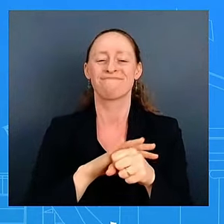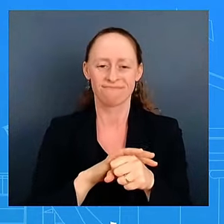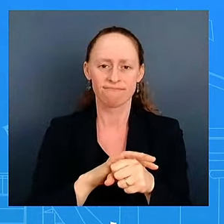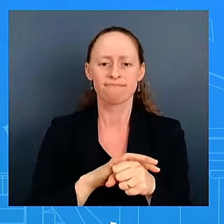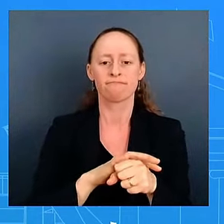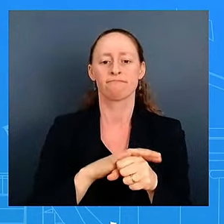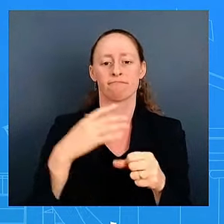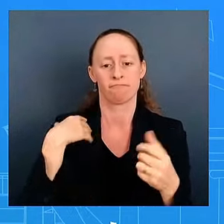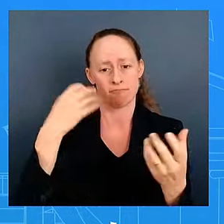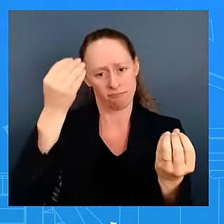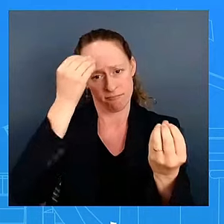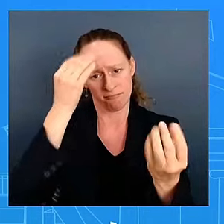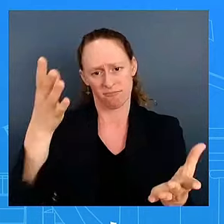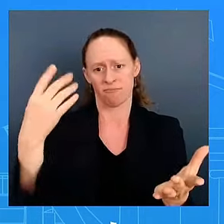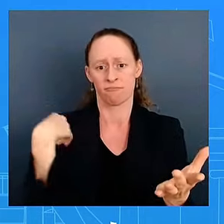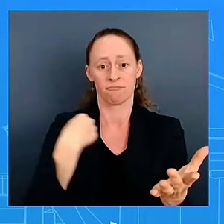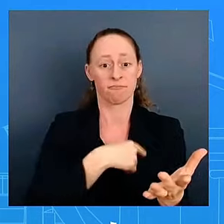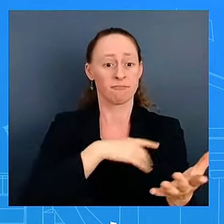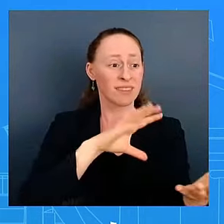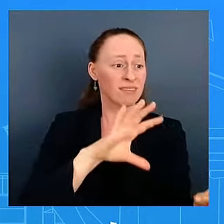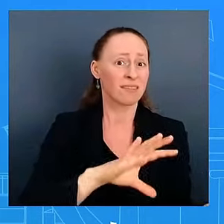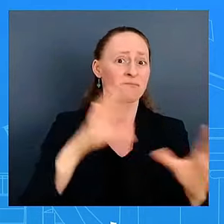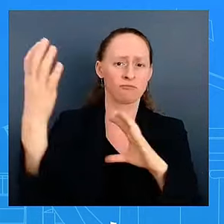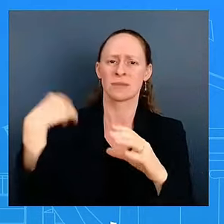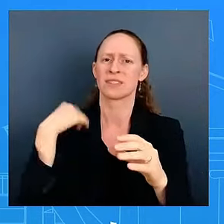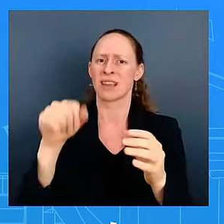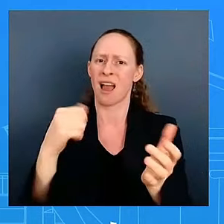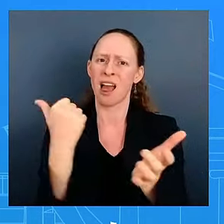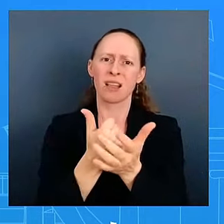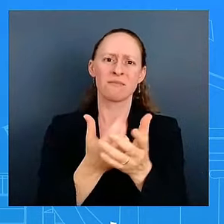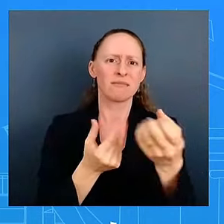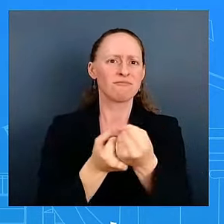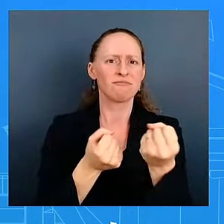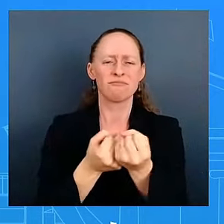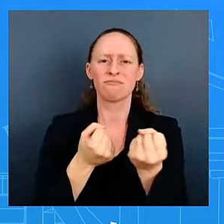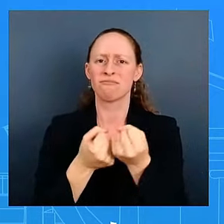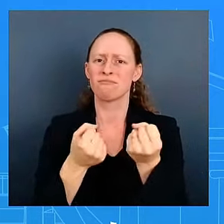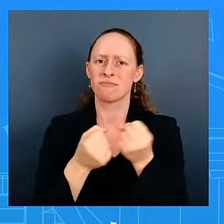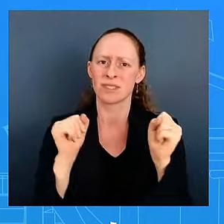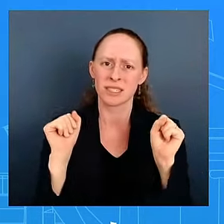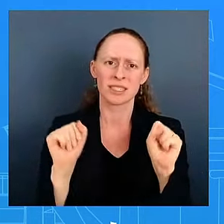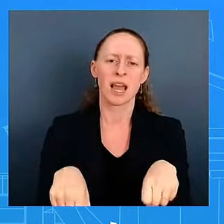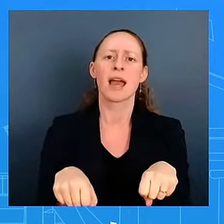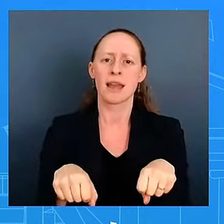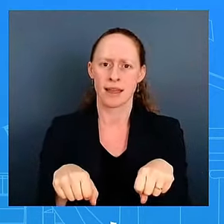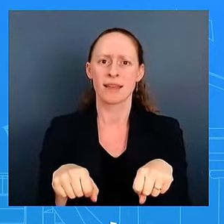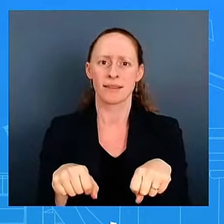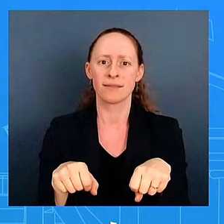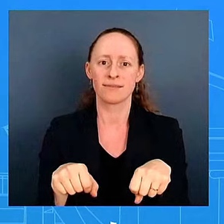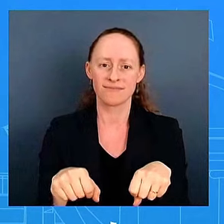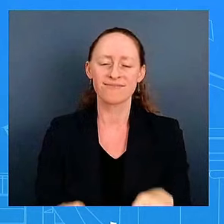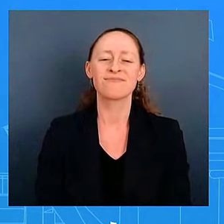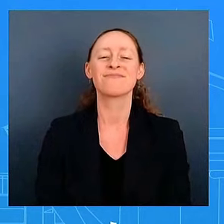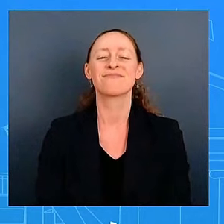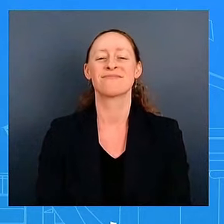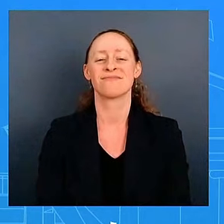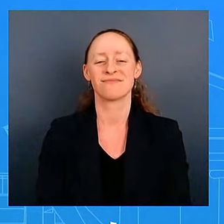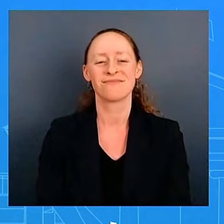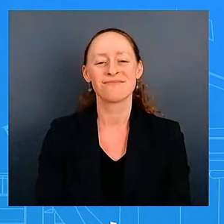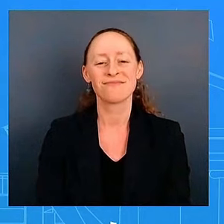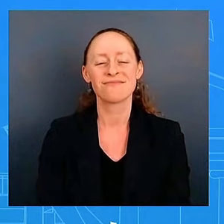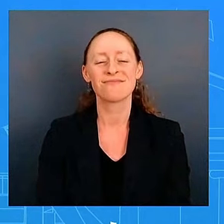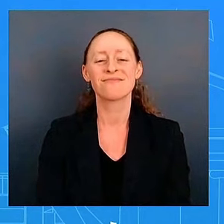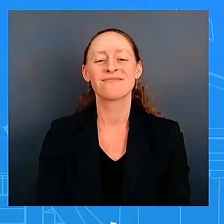life-saving and life-sustaining activities. The president and his team have been working around the clock for the past 2 days to